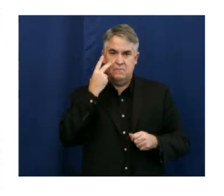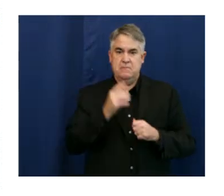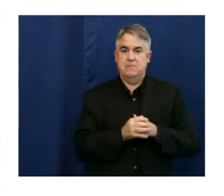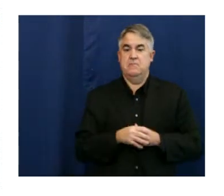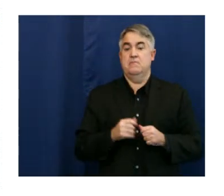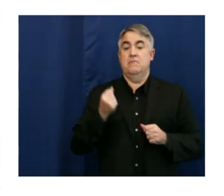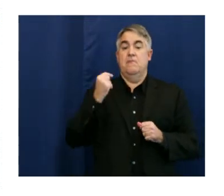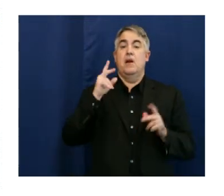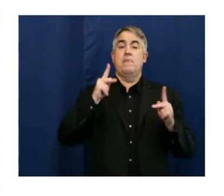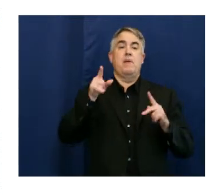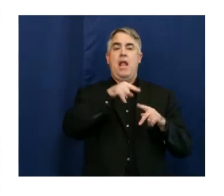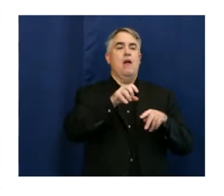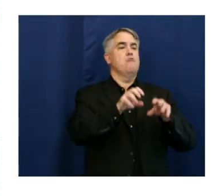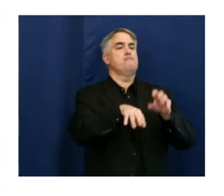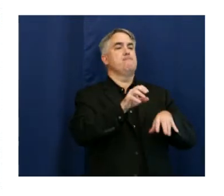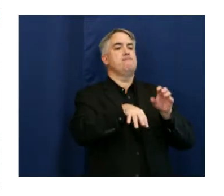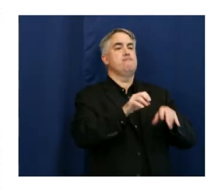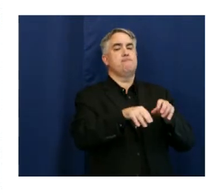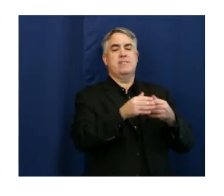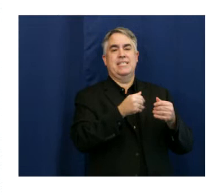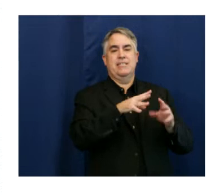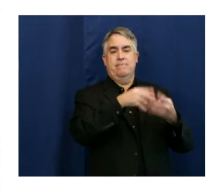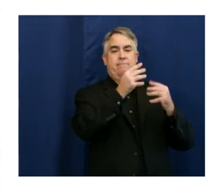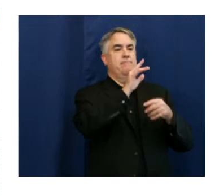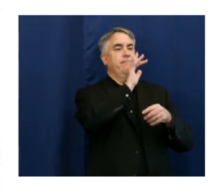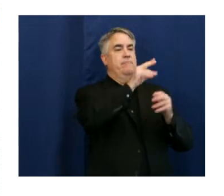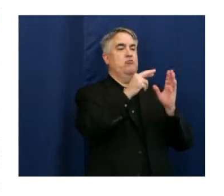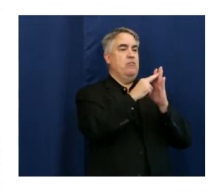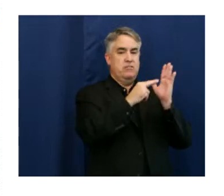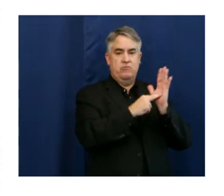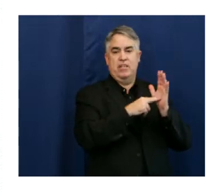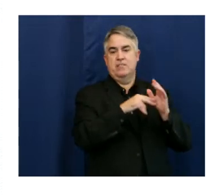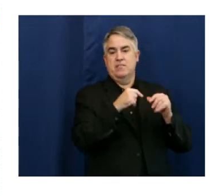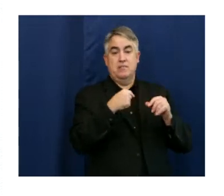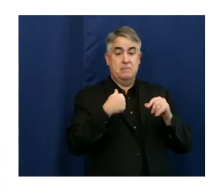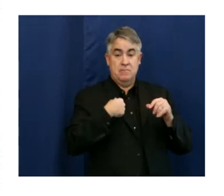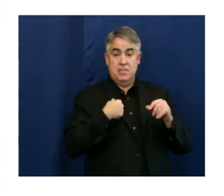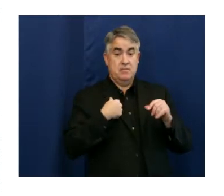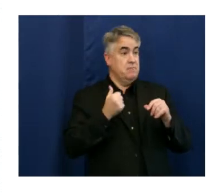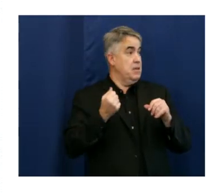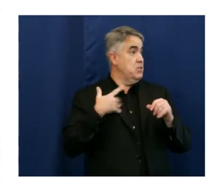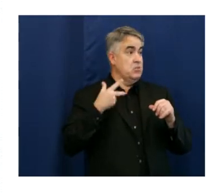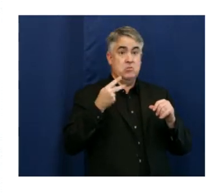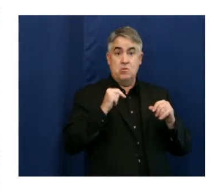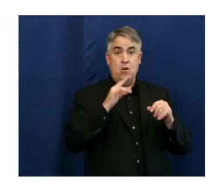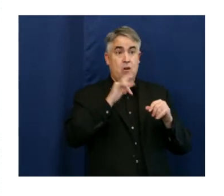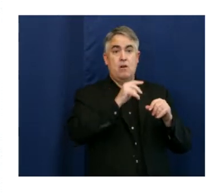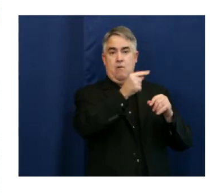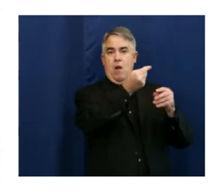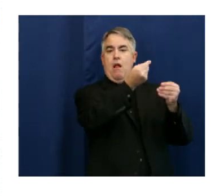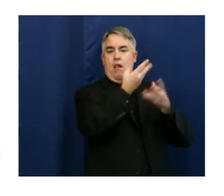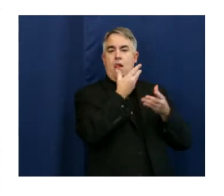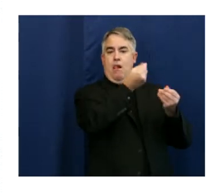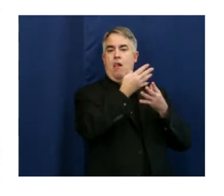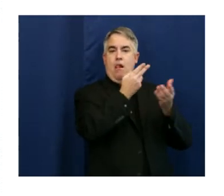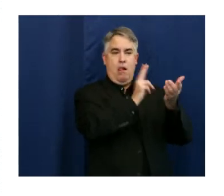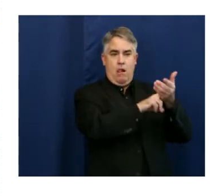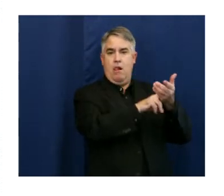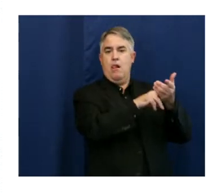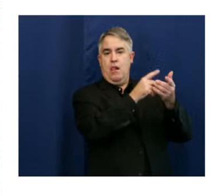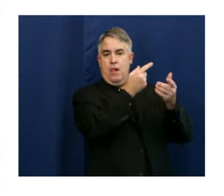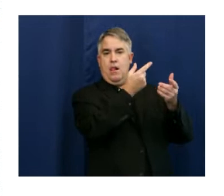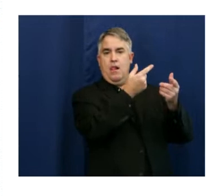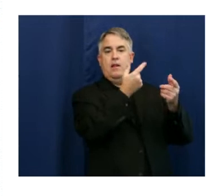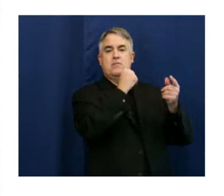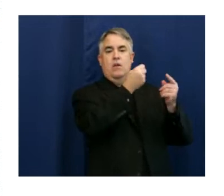register, assess their eligibility, and then when they are eligible, be able to schedule appointments along with getting notifications, and we hope the system will